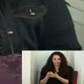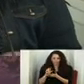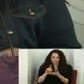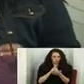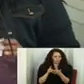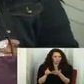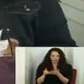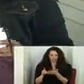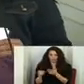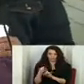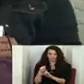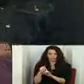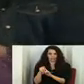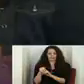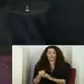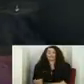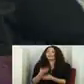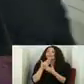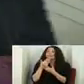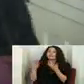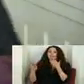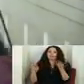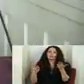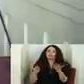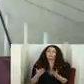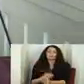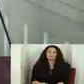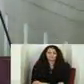or violence. Thank you.